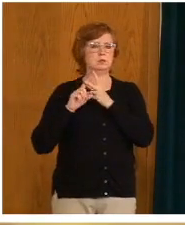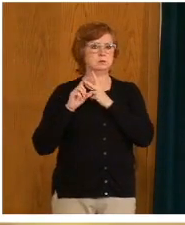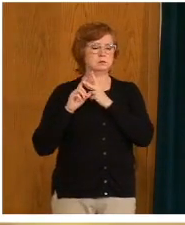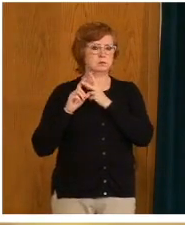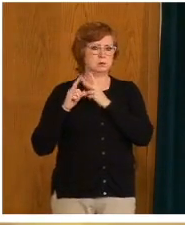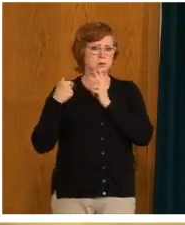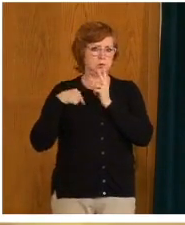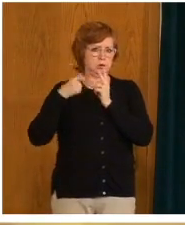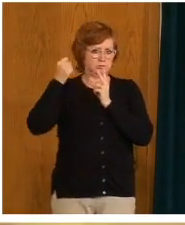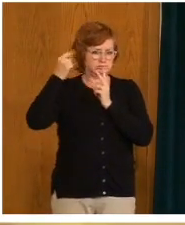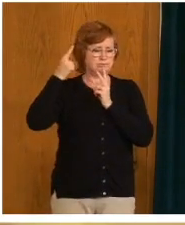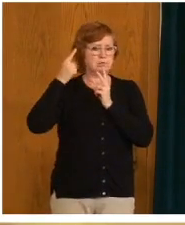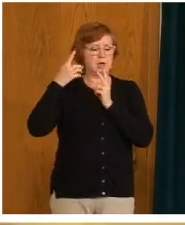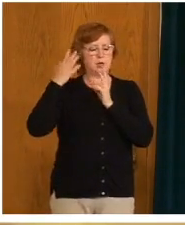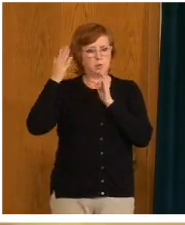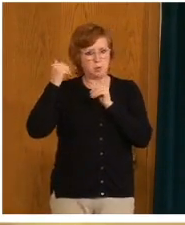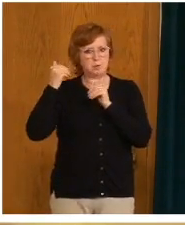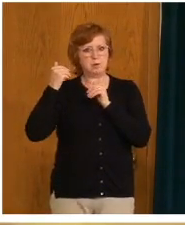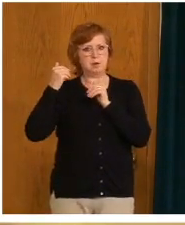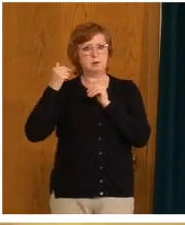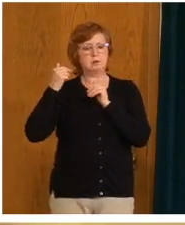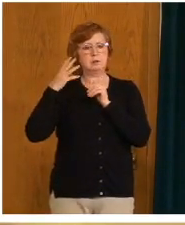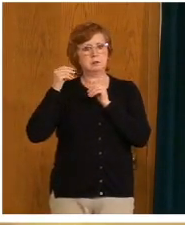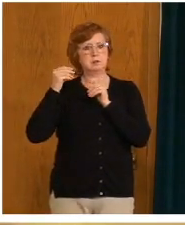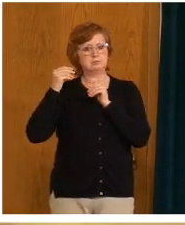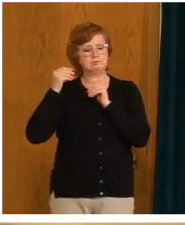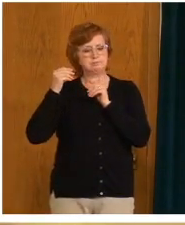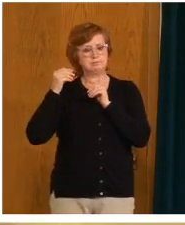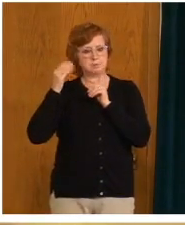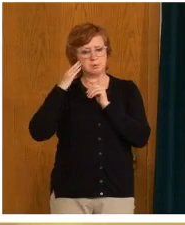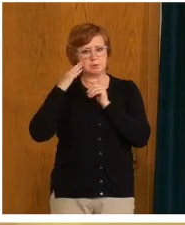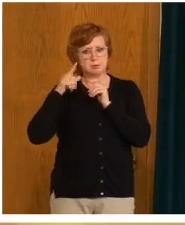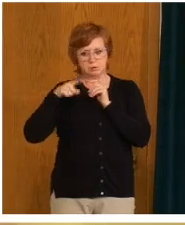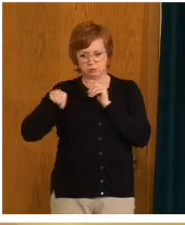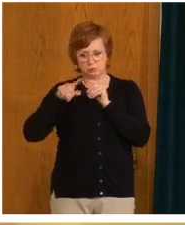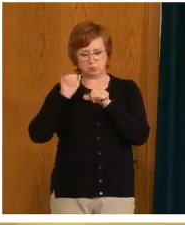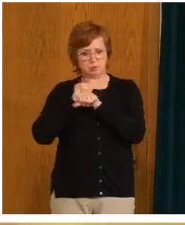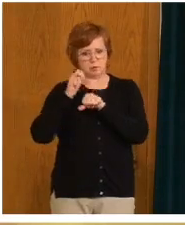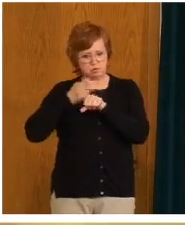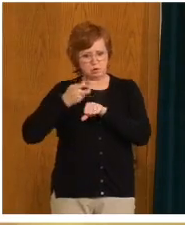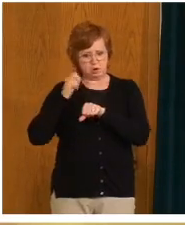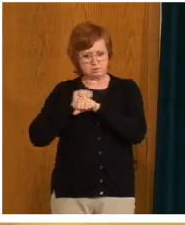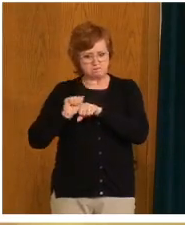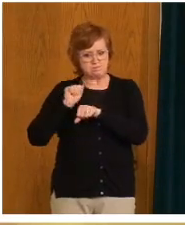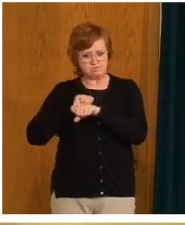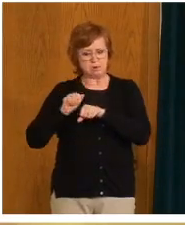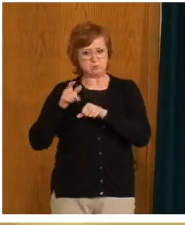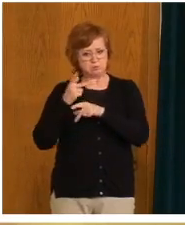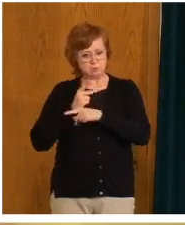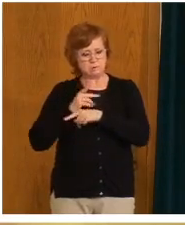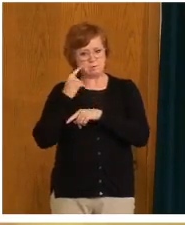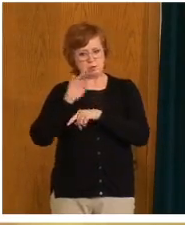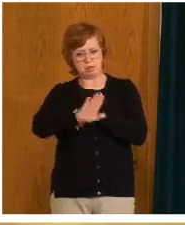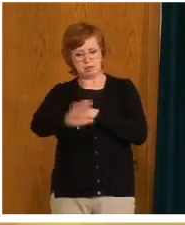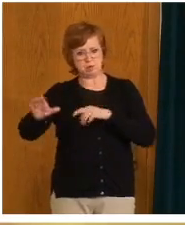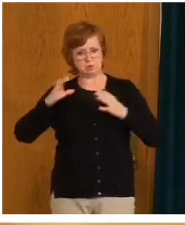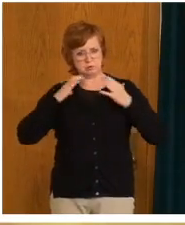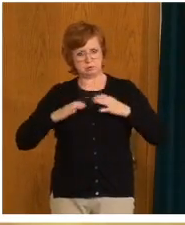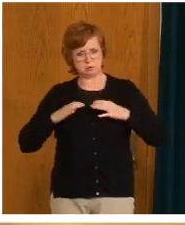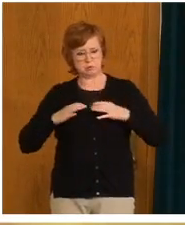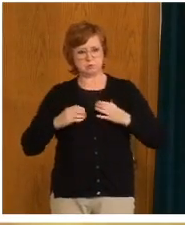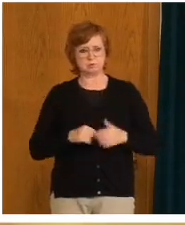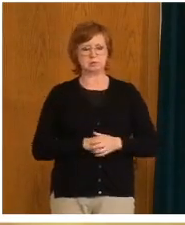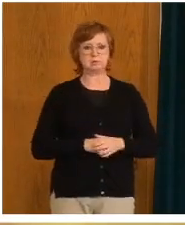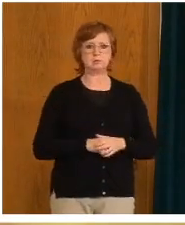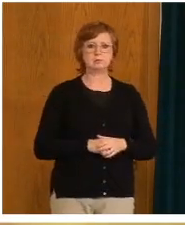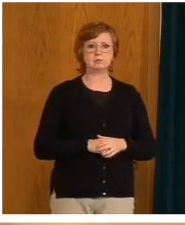our rural community pharmacies are working very hard to take care of their customers, and we want to make sure and ensure that